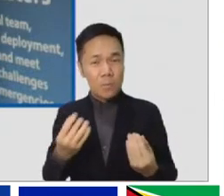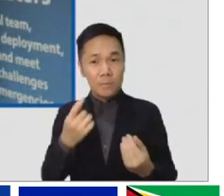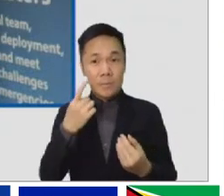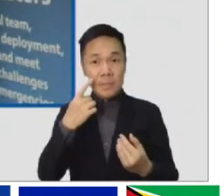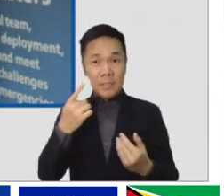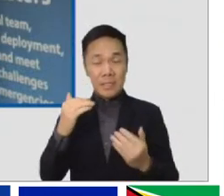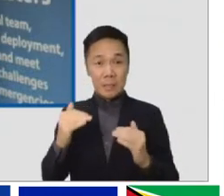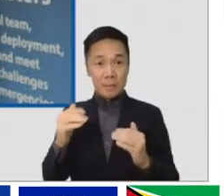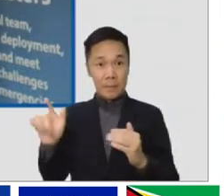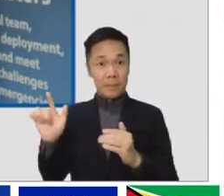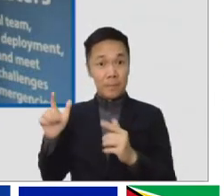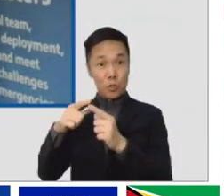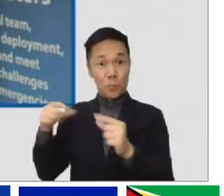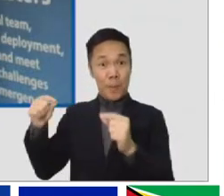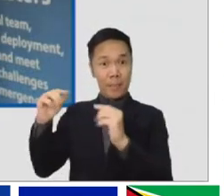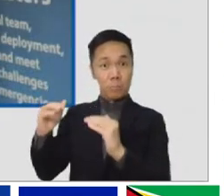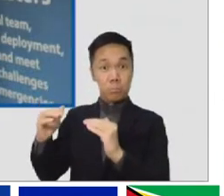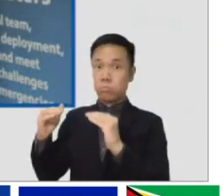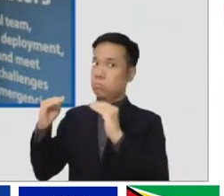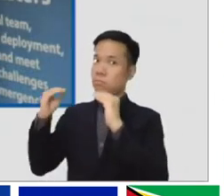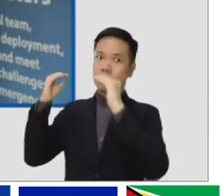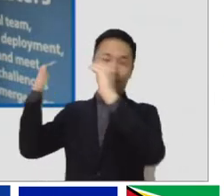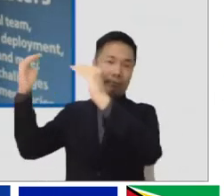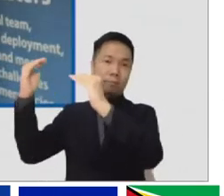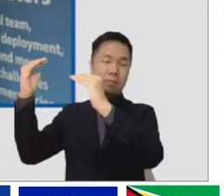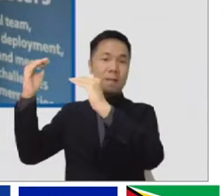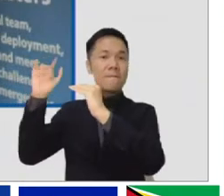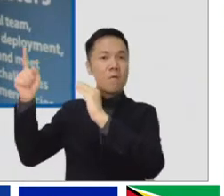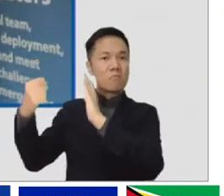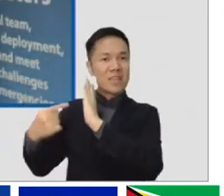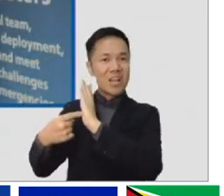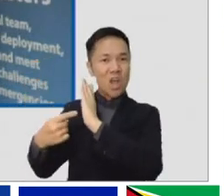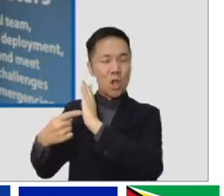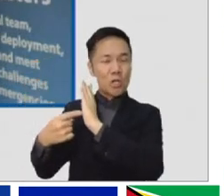world in the capacity to detect new